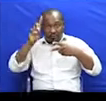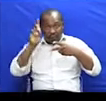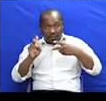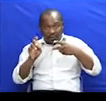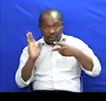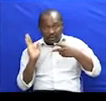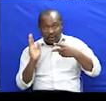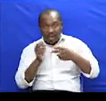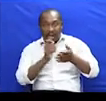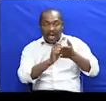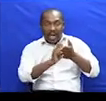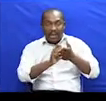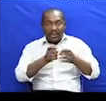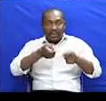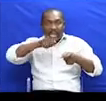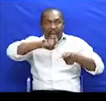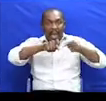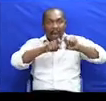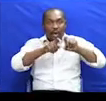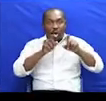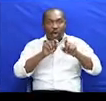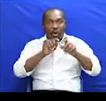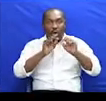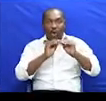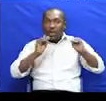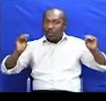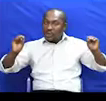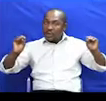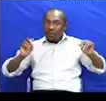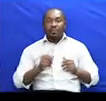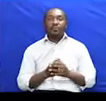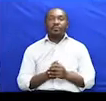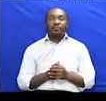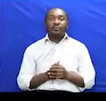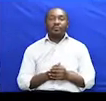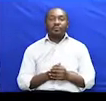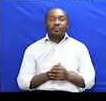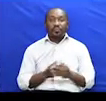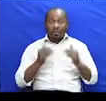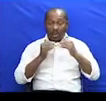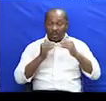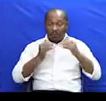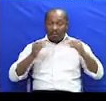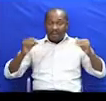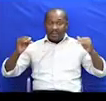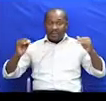down the balanced chemical equation. Write down balanced